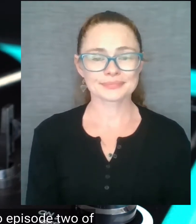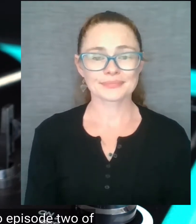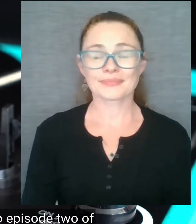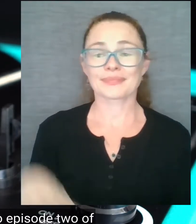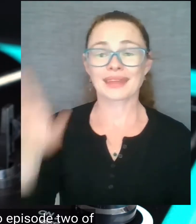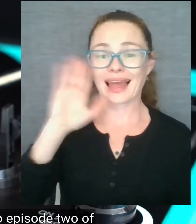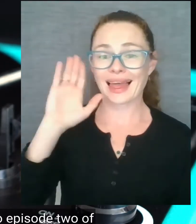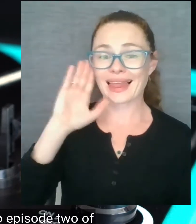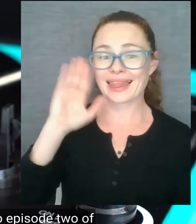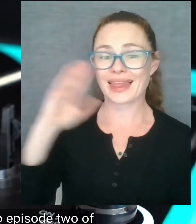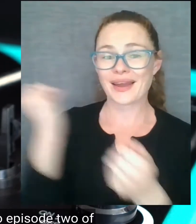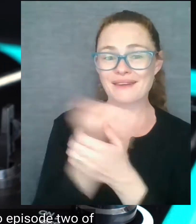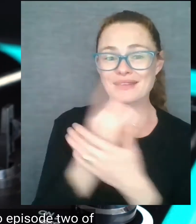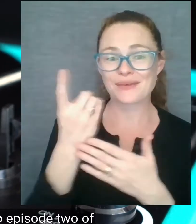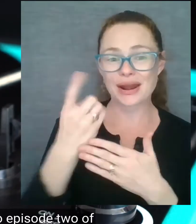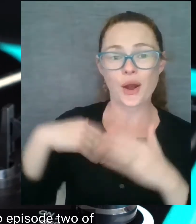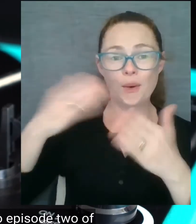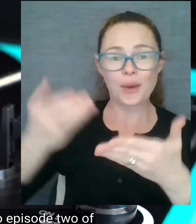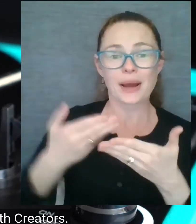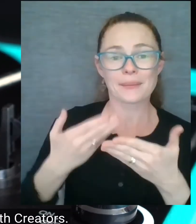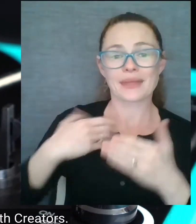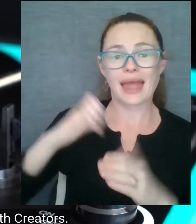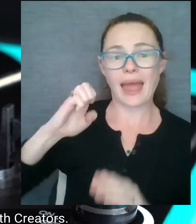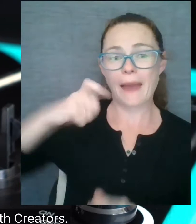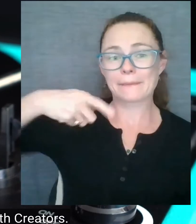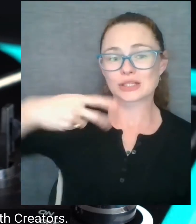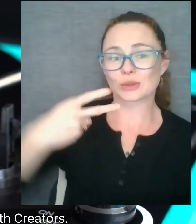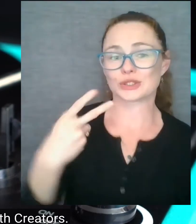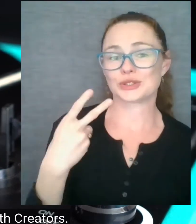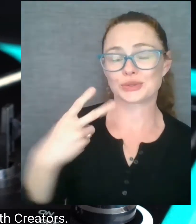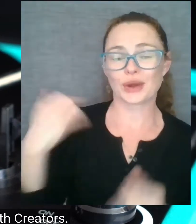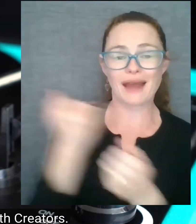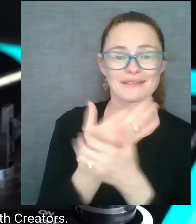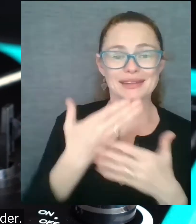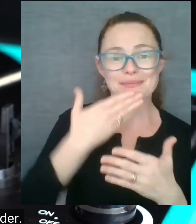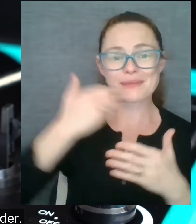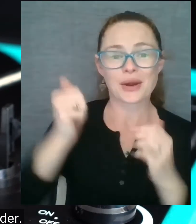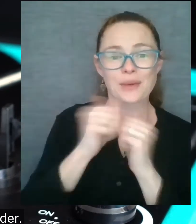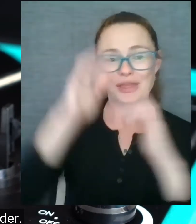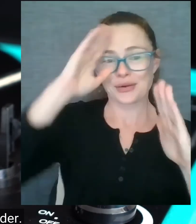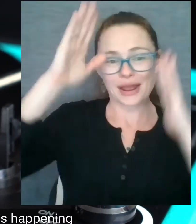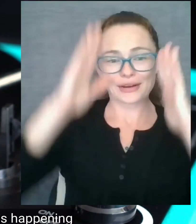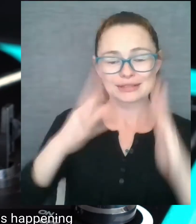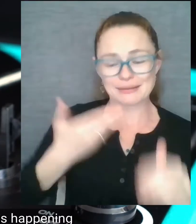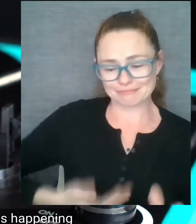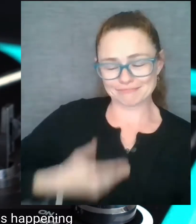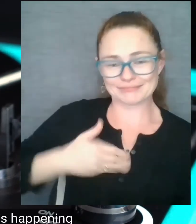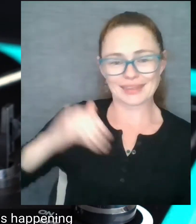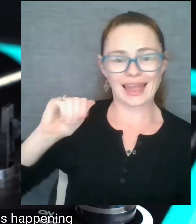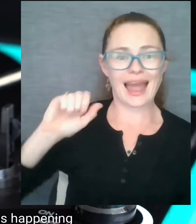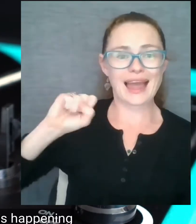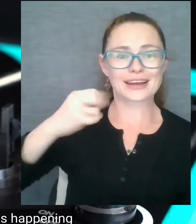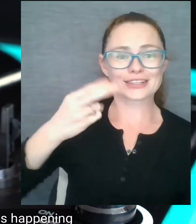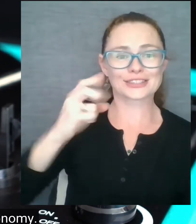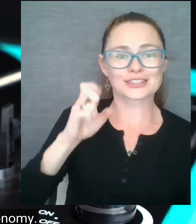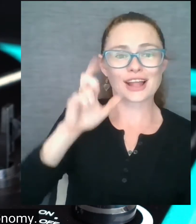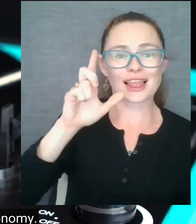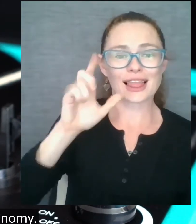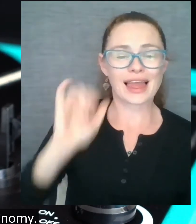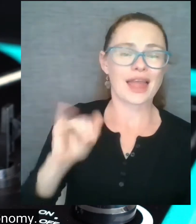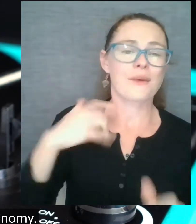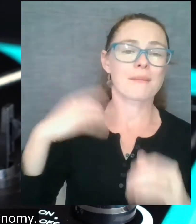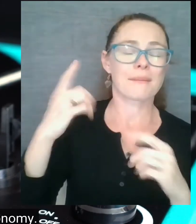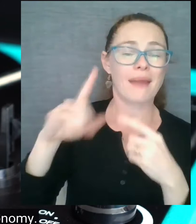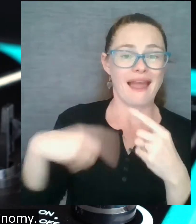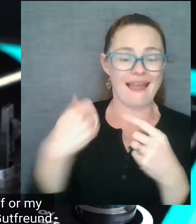Hey everyone, welcome to episode 2 of Everything is Better with Creators. I'm Ashley Rudder, your guide to all things happening in the